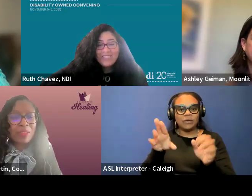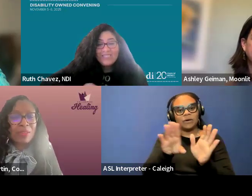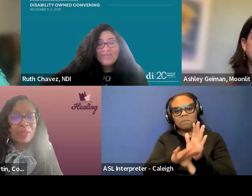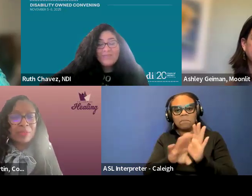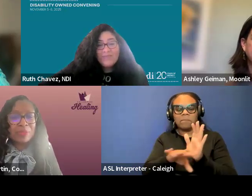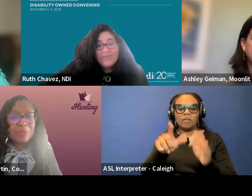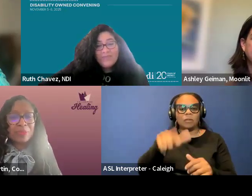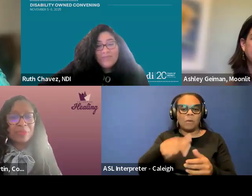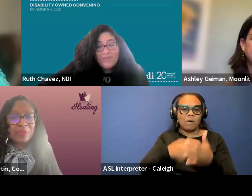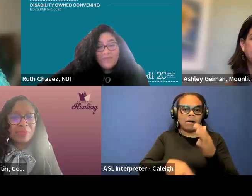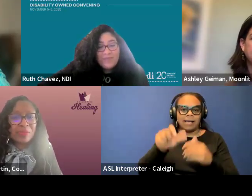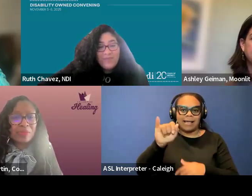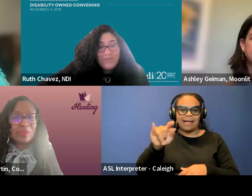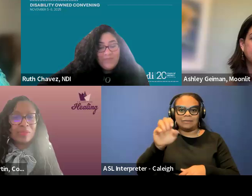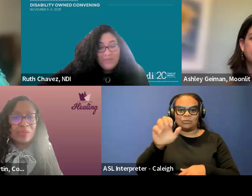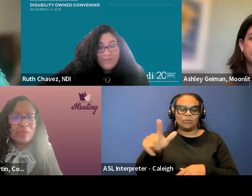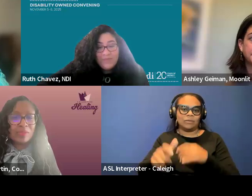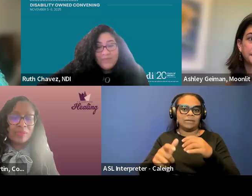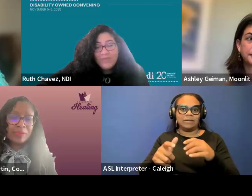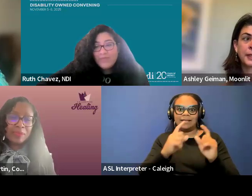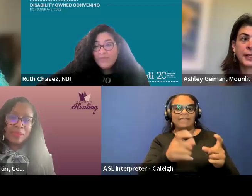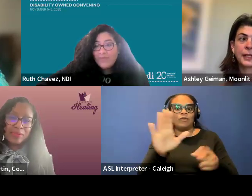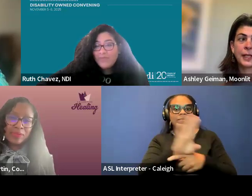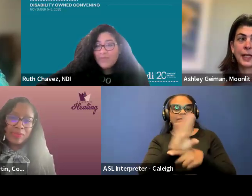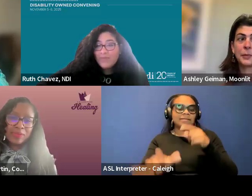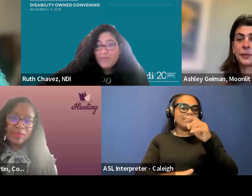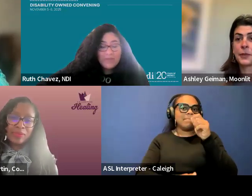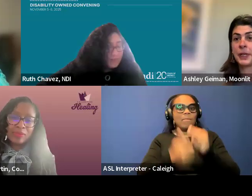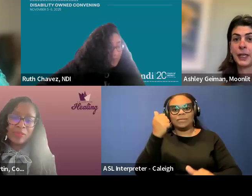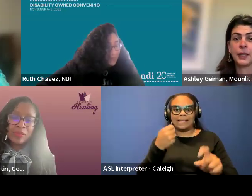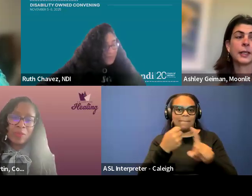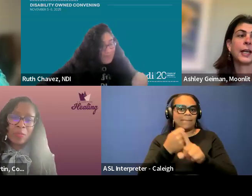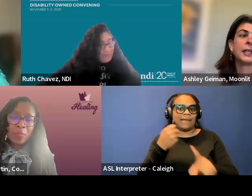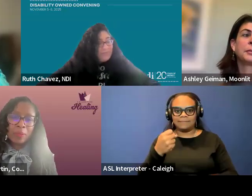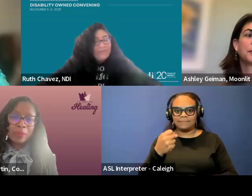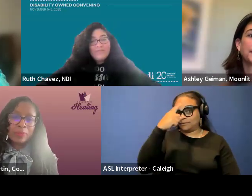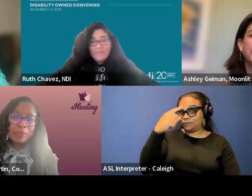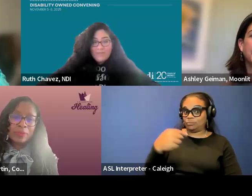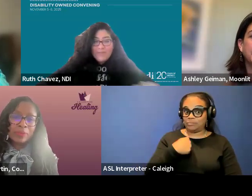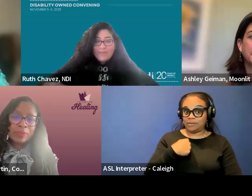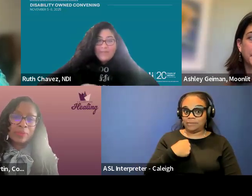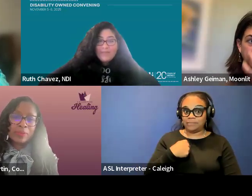has been most impactful for you and your business? For me,